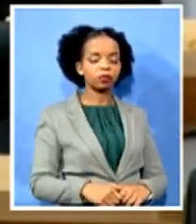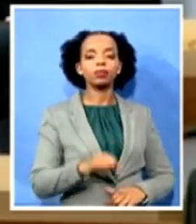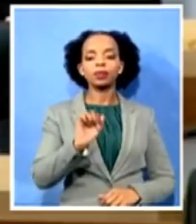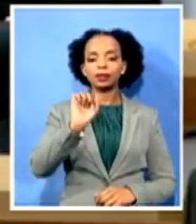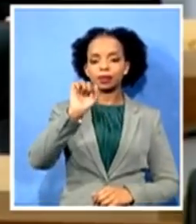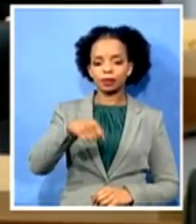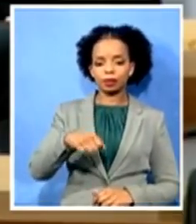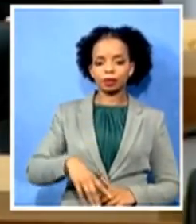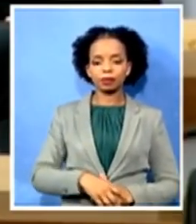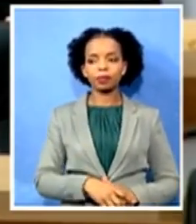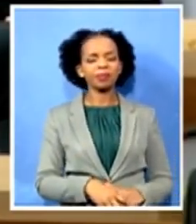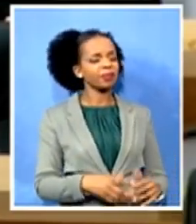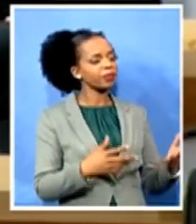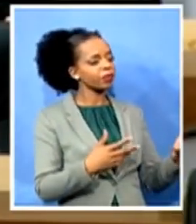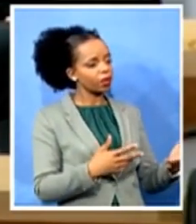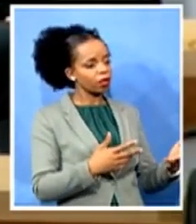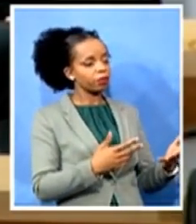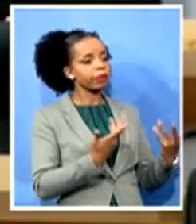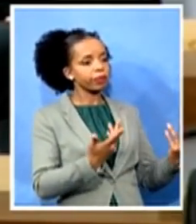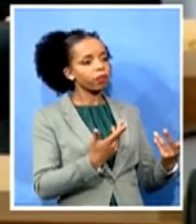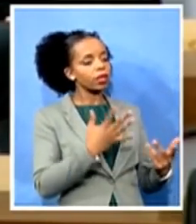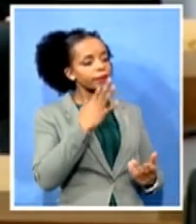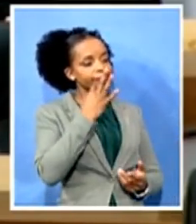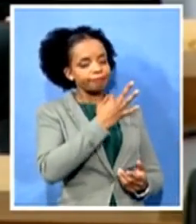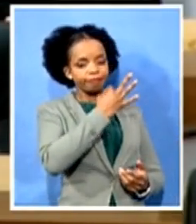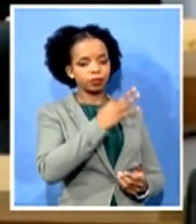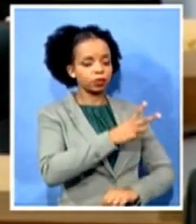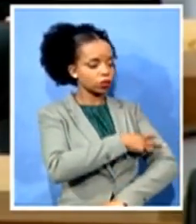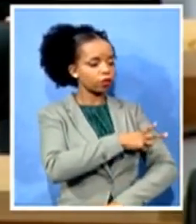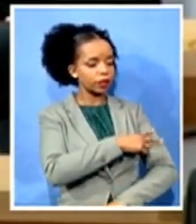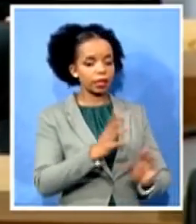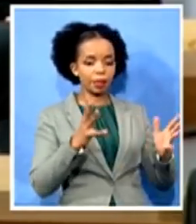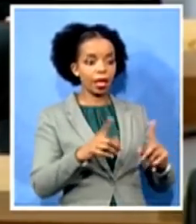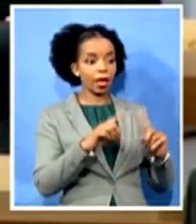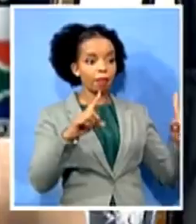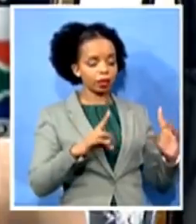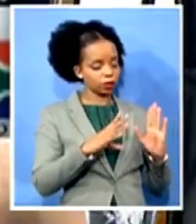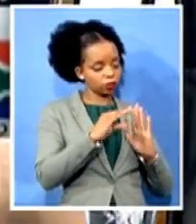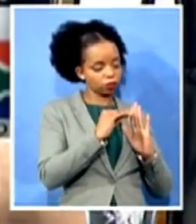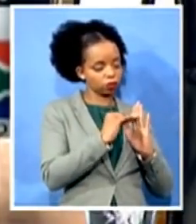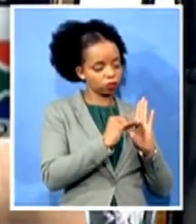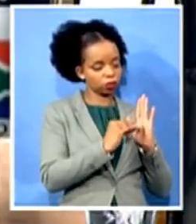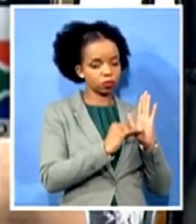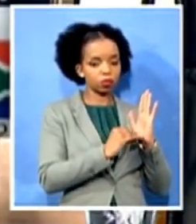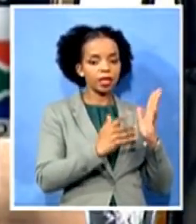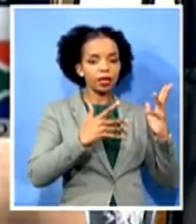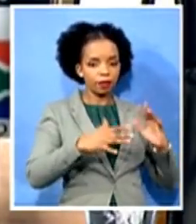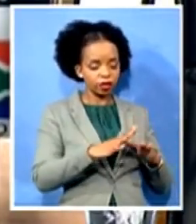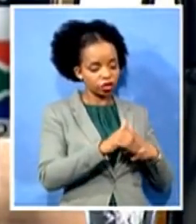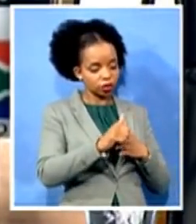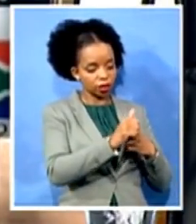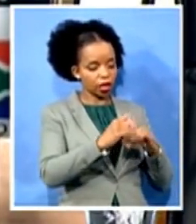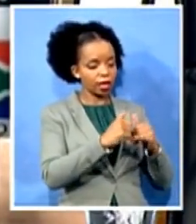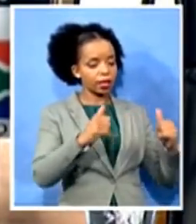officials, although guidelines have been given to you by Cabinet. Correct? That's correct, Chair.